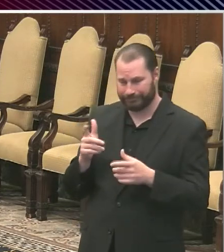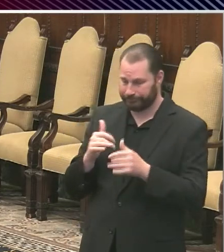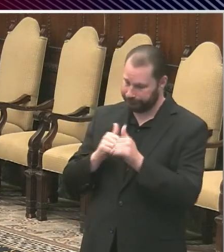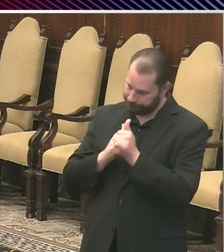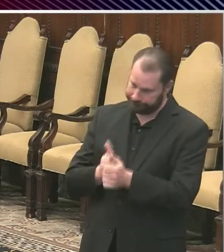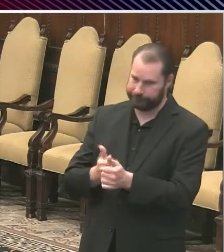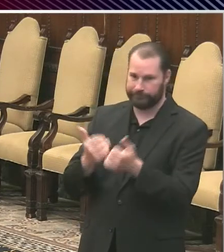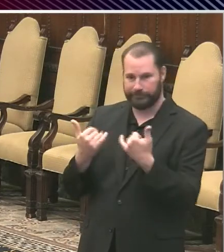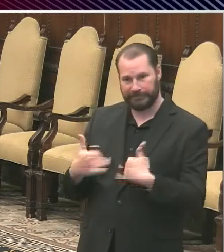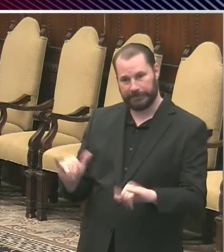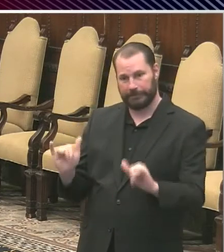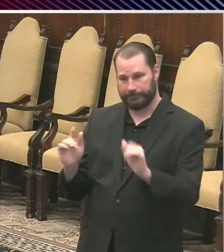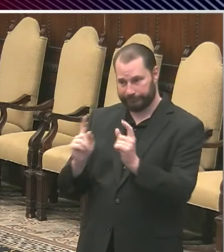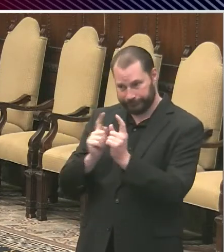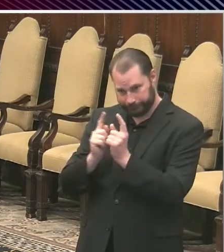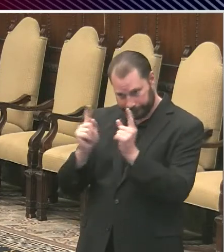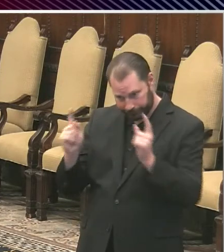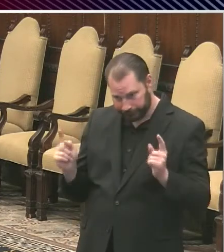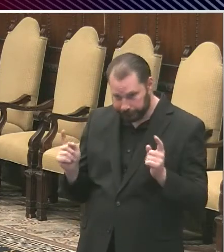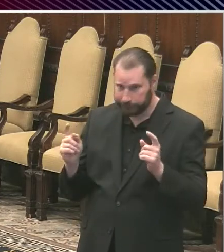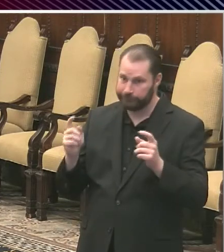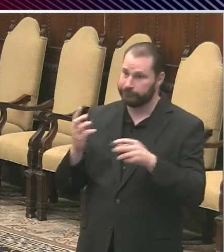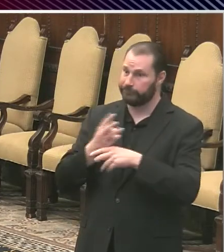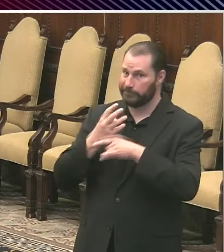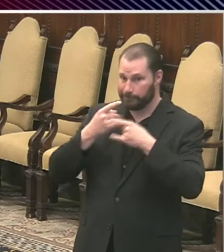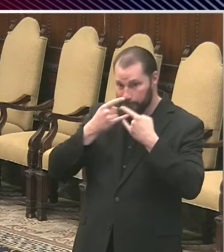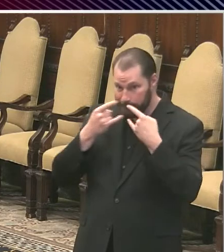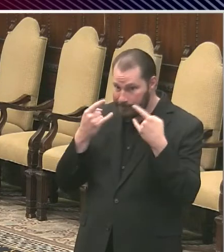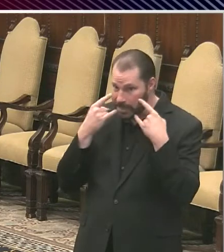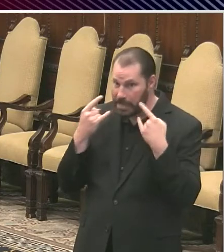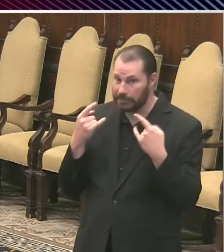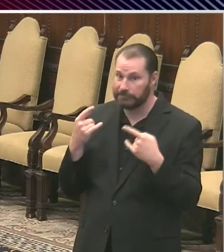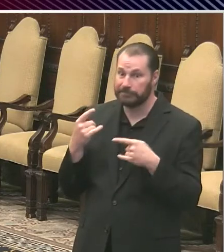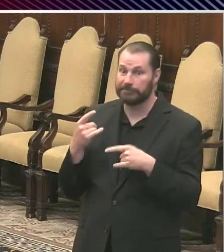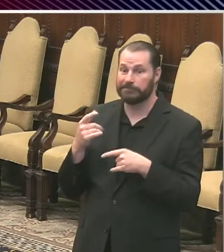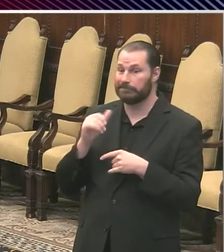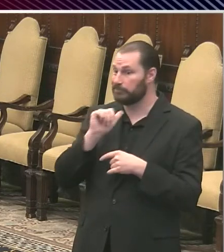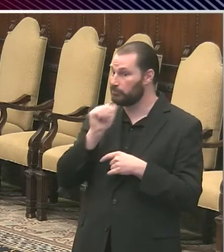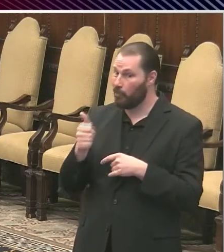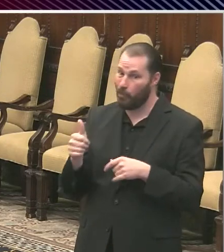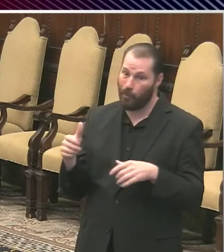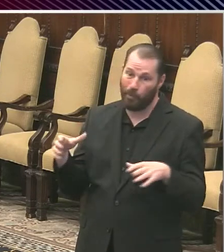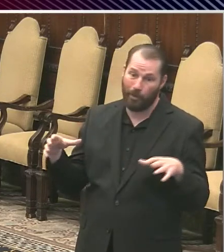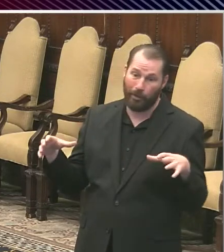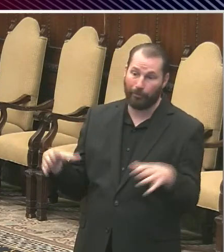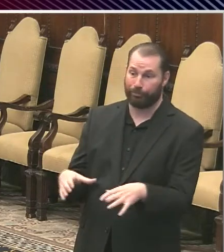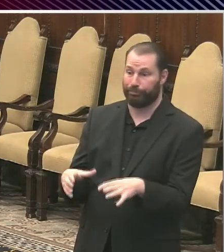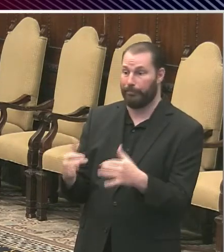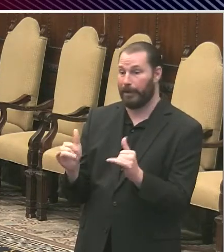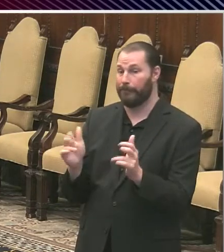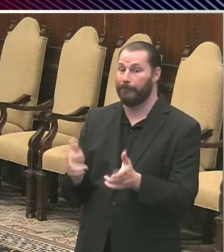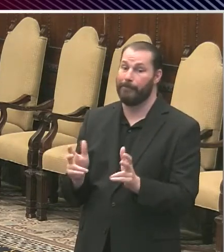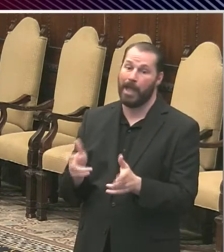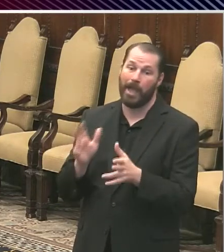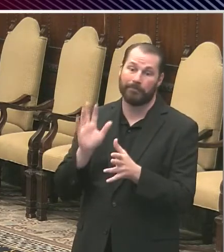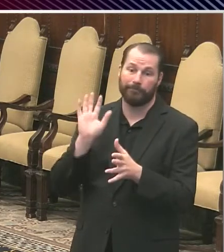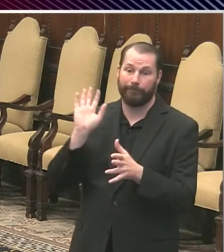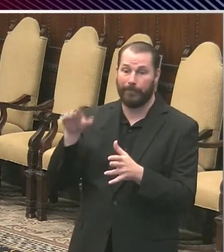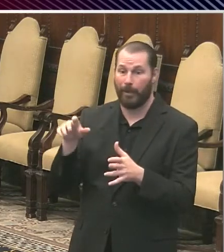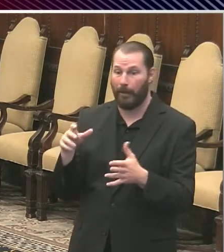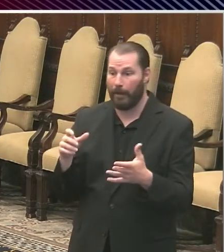your masks, don't get into groups of people playing basketball or hanging out at the